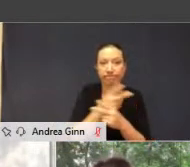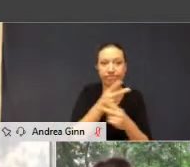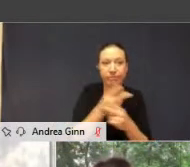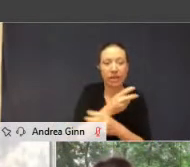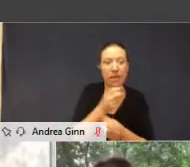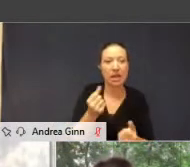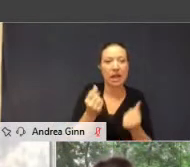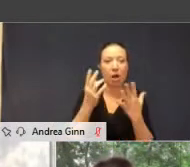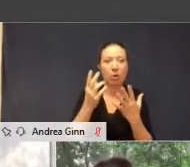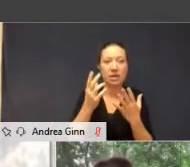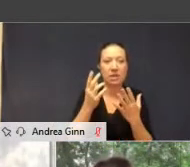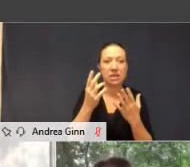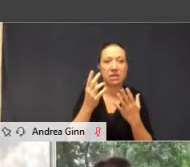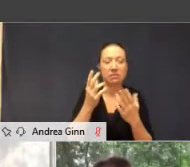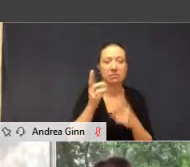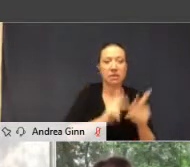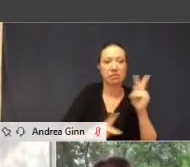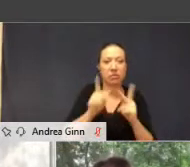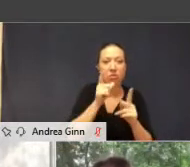that we in our populations?